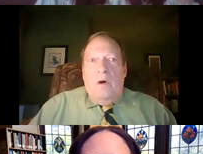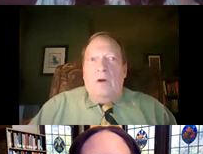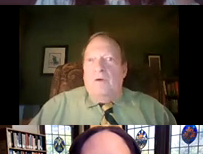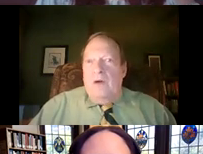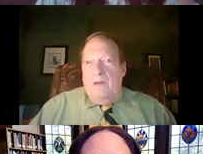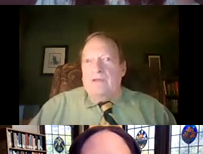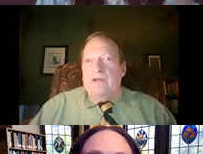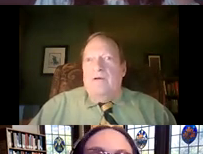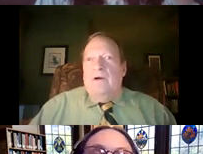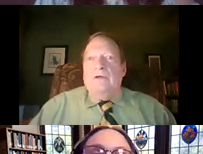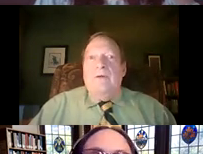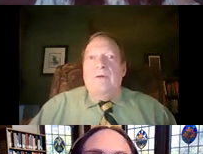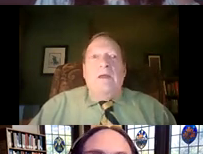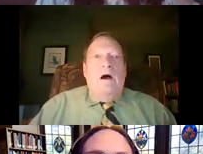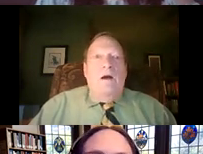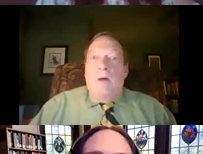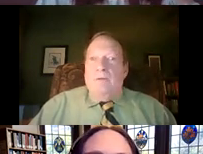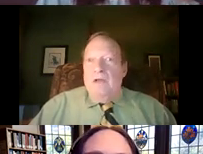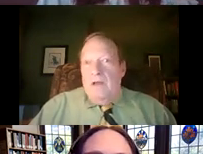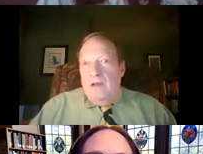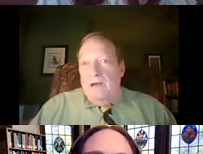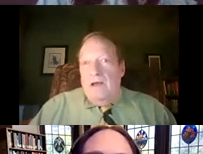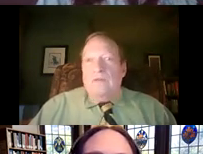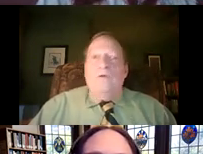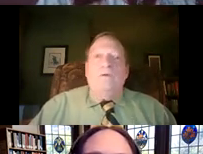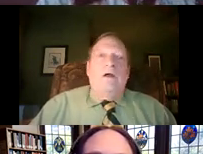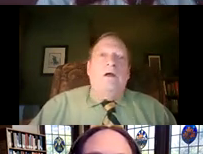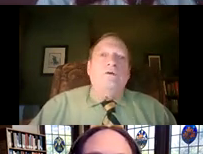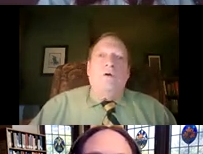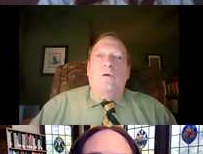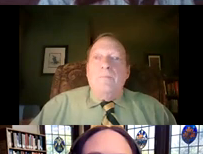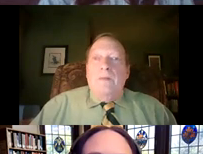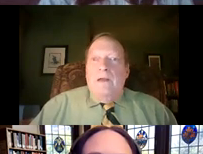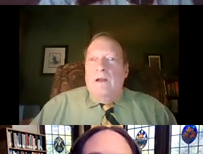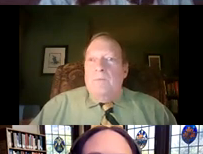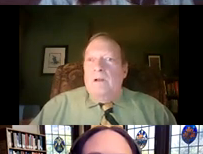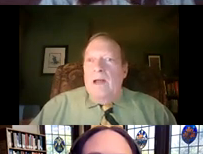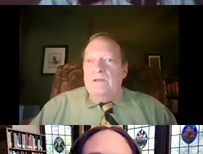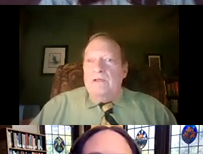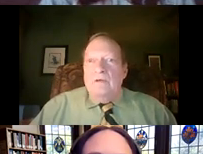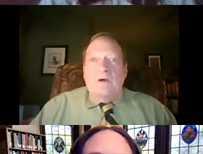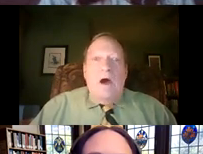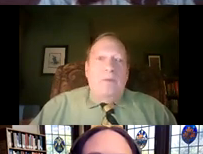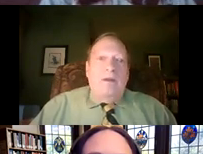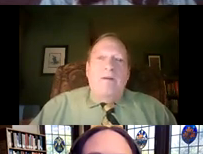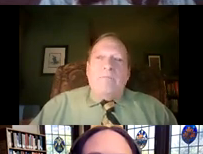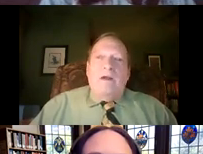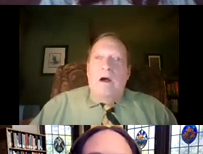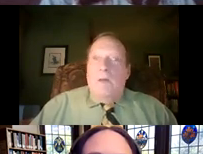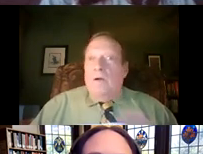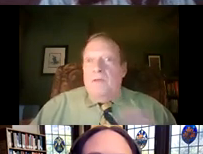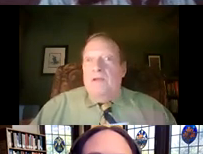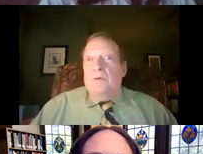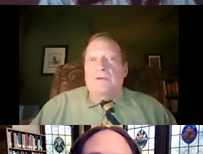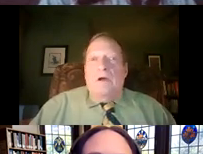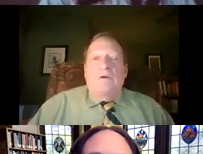we then did an article on this generation, published it in a national journal, and I'd be glad to send you a copy.